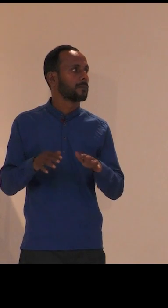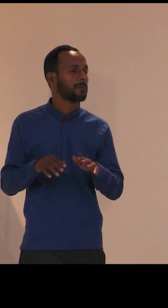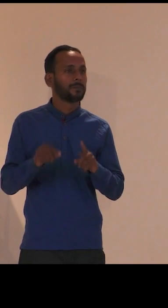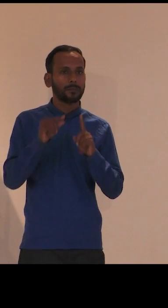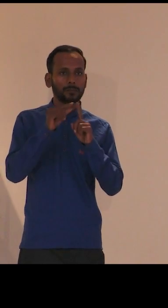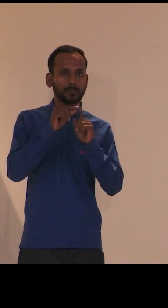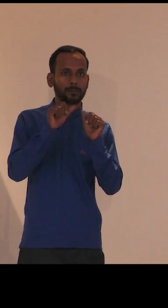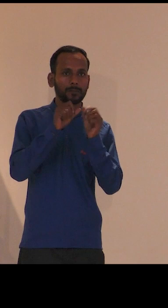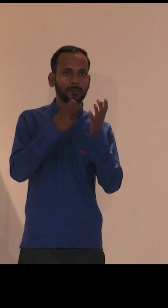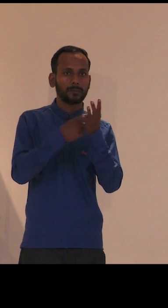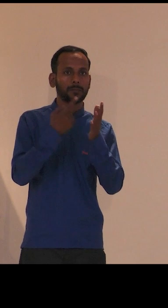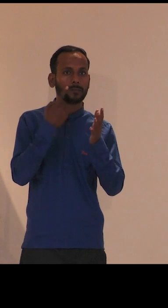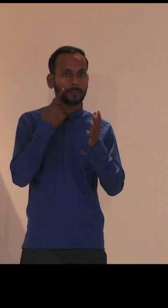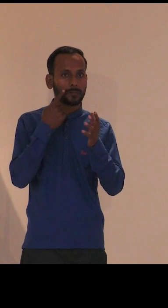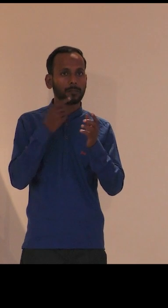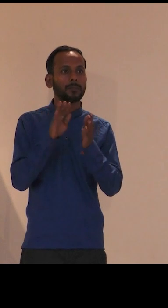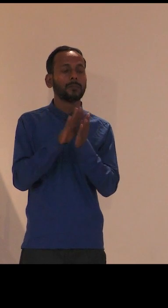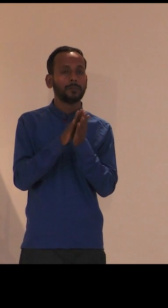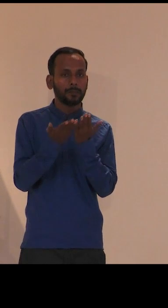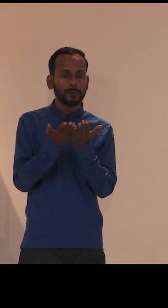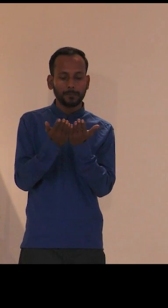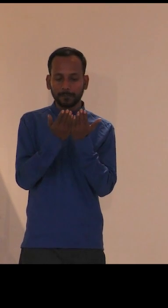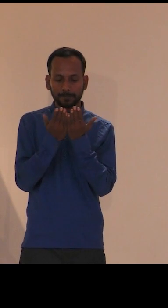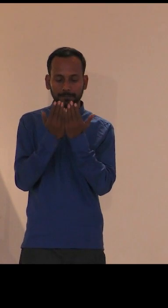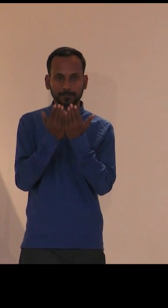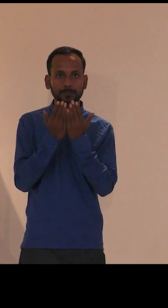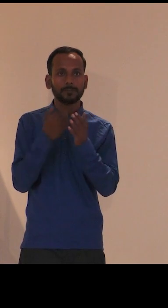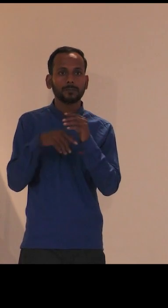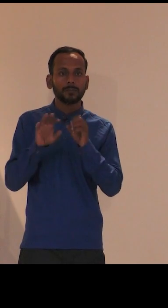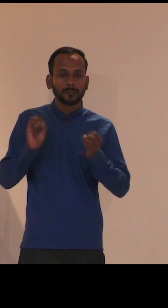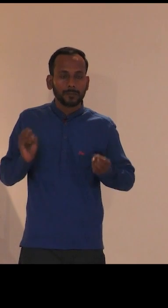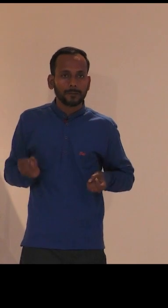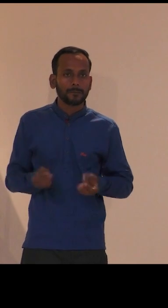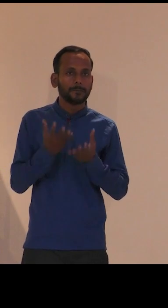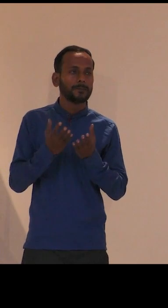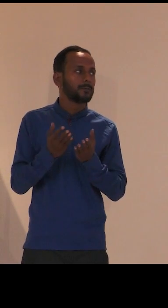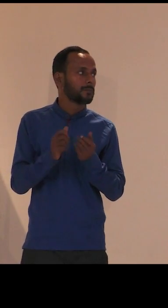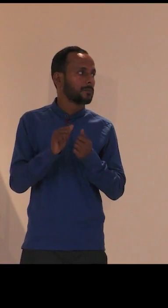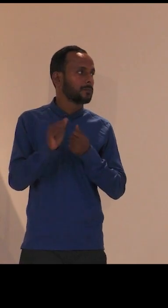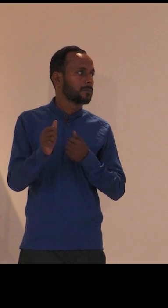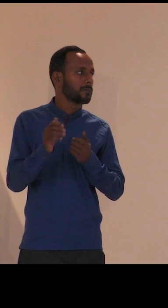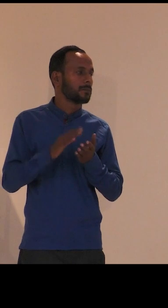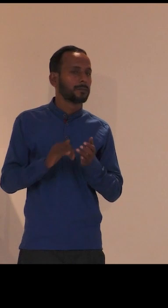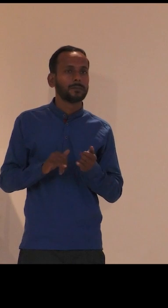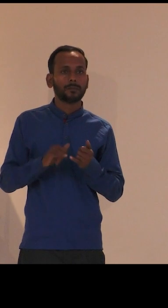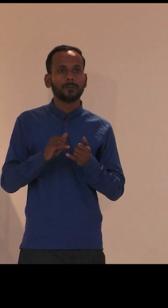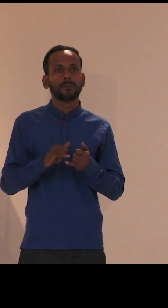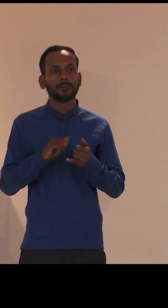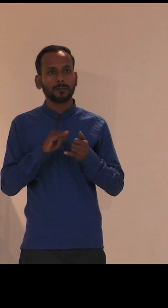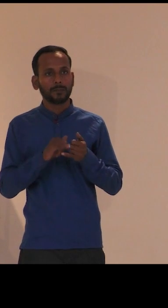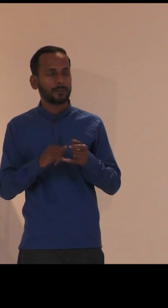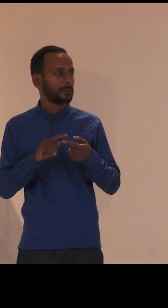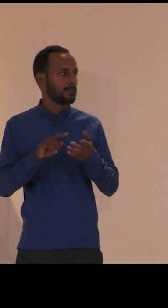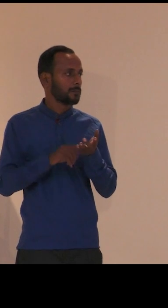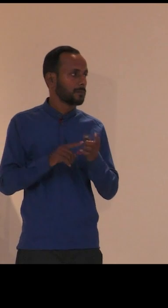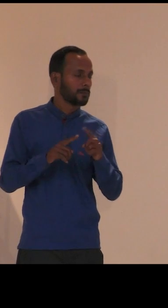PARI education did one of their initial stints at St. Joseph's Boys High School in